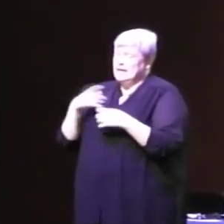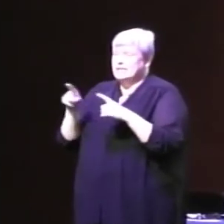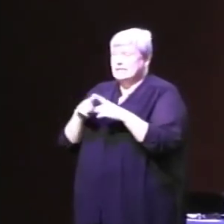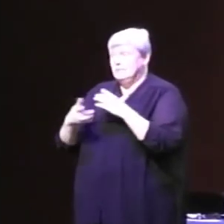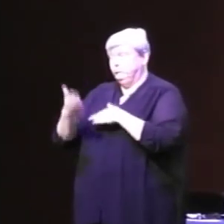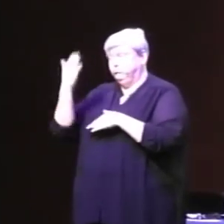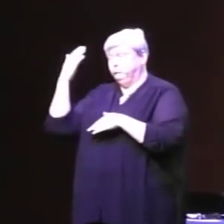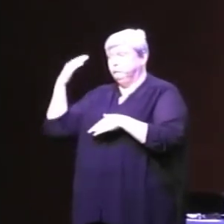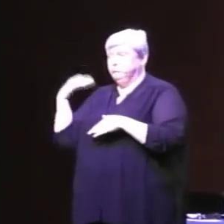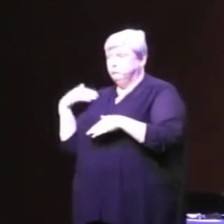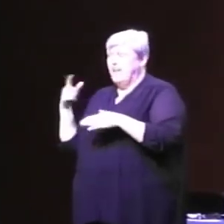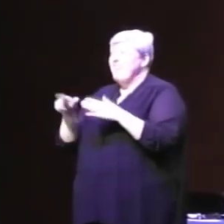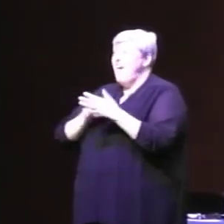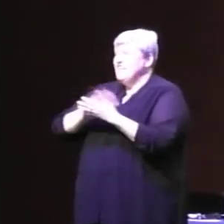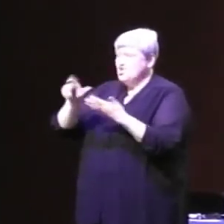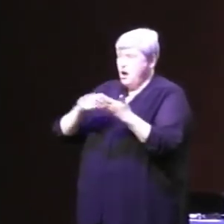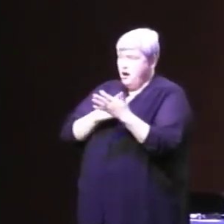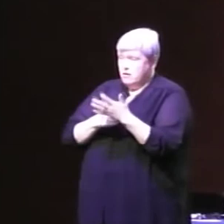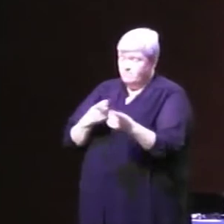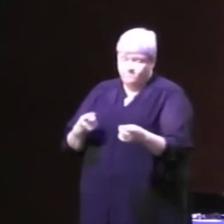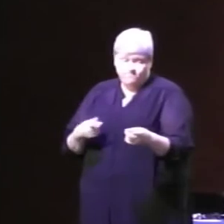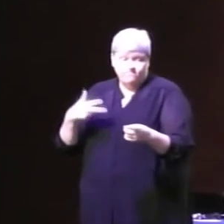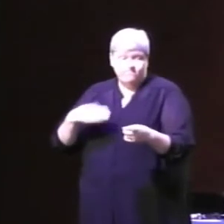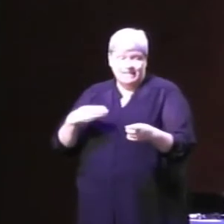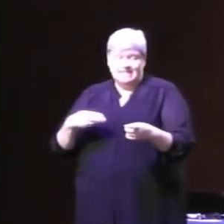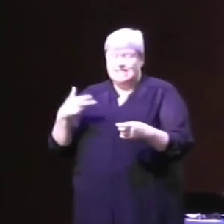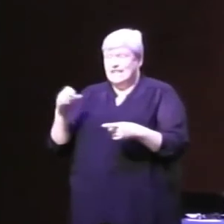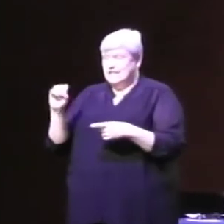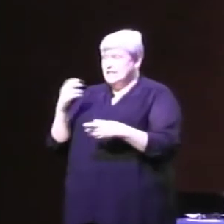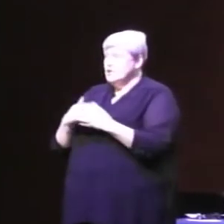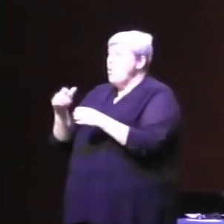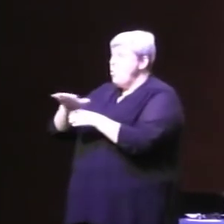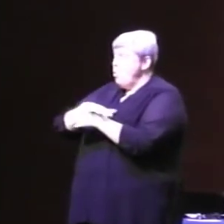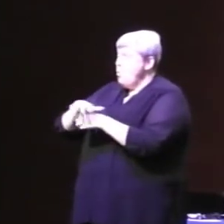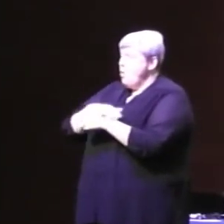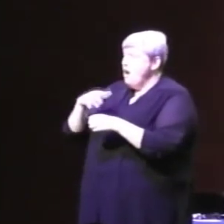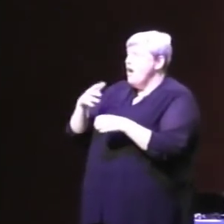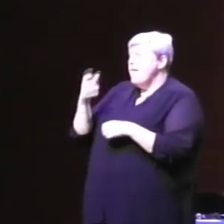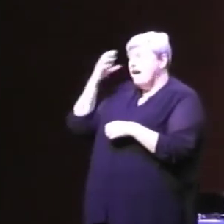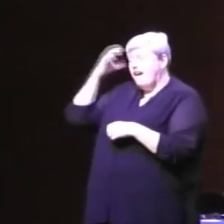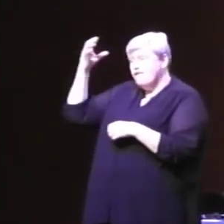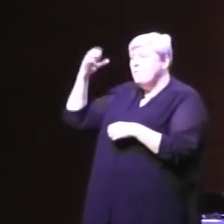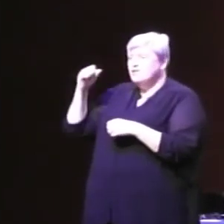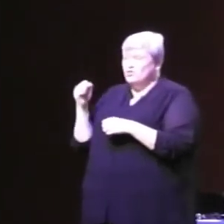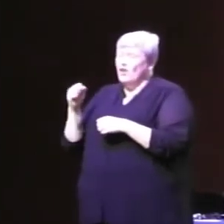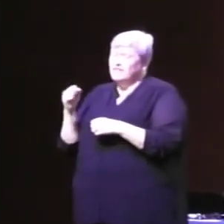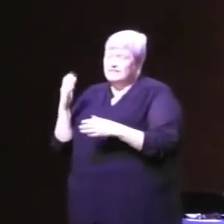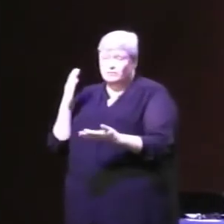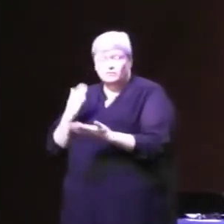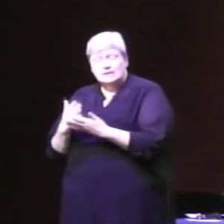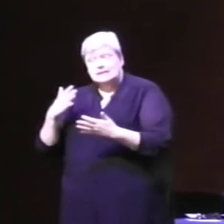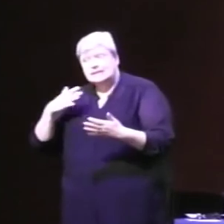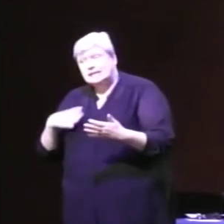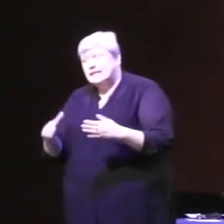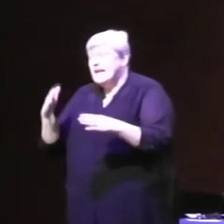1980s under Thatcher. Local government in Scotland is facing a crisis, and that's why we urgently need a task force